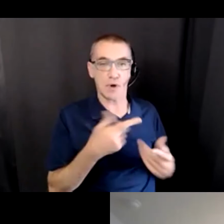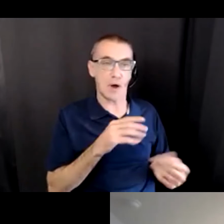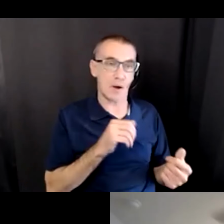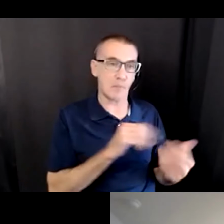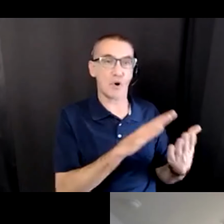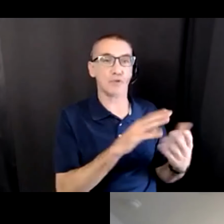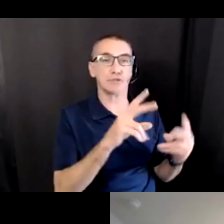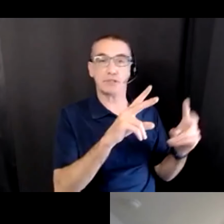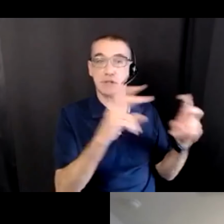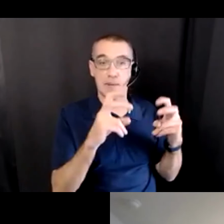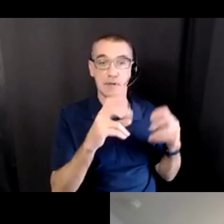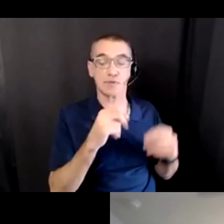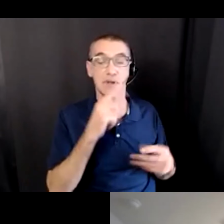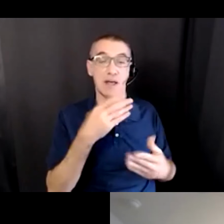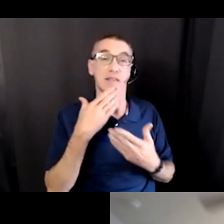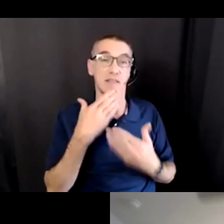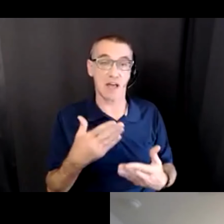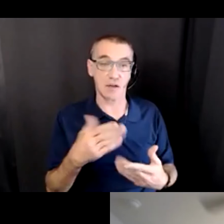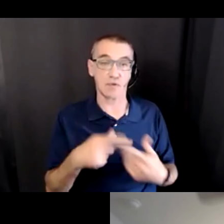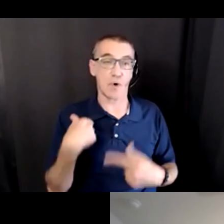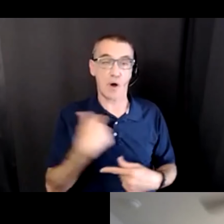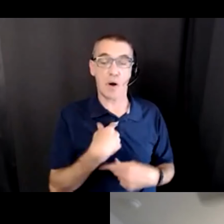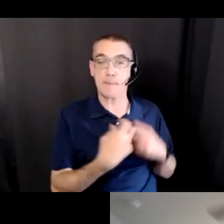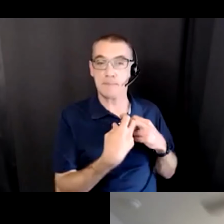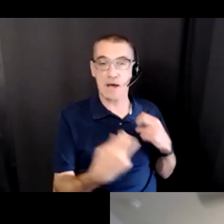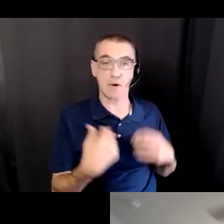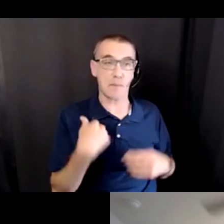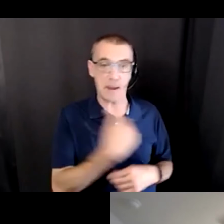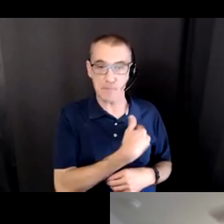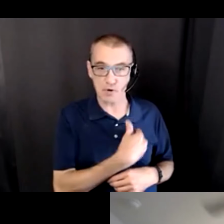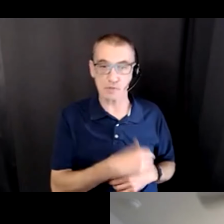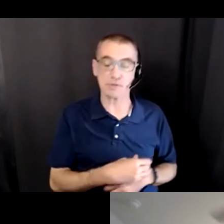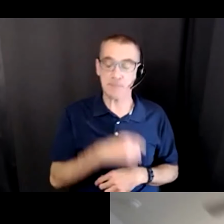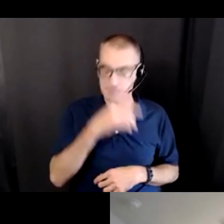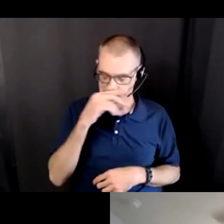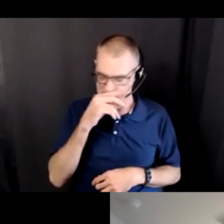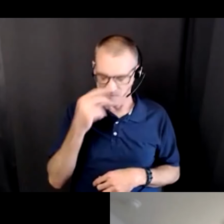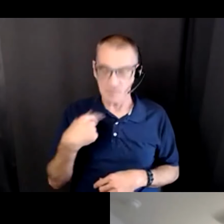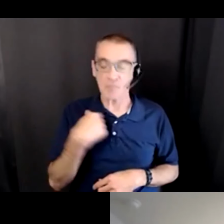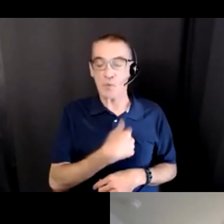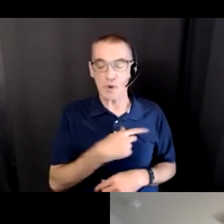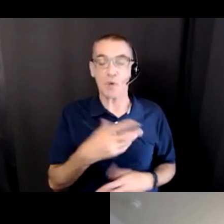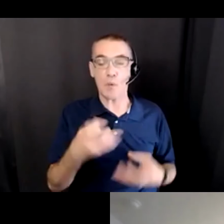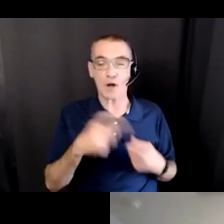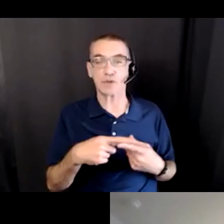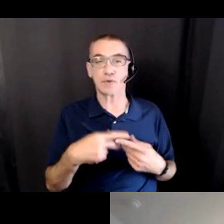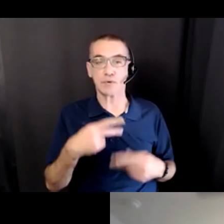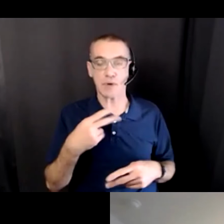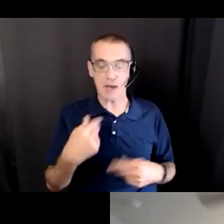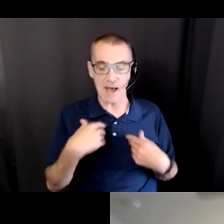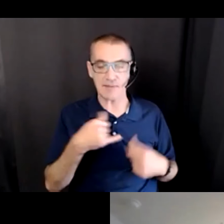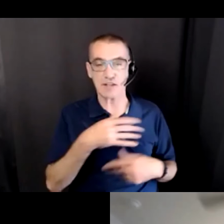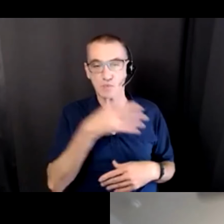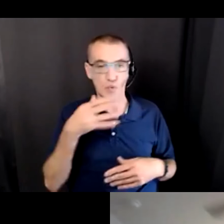topic. So I just want to say thank you to our panel members. You know, we want to hold these rural